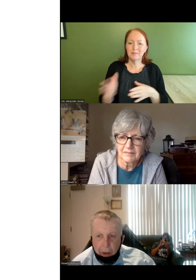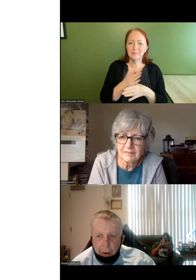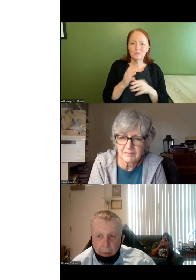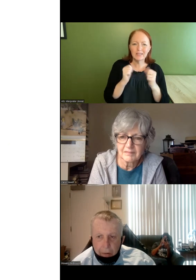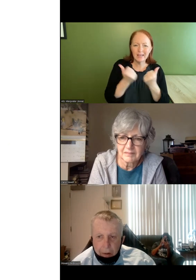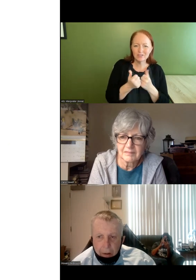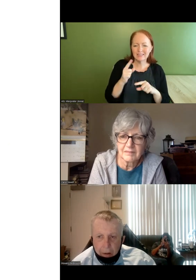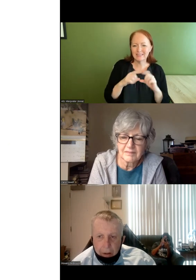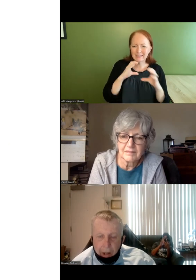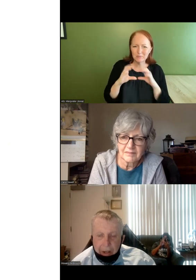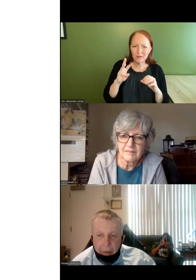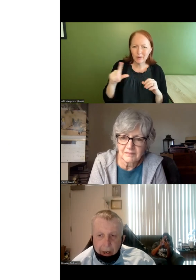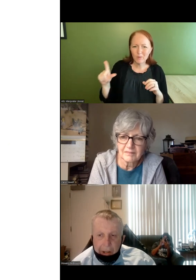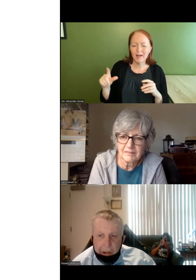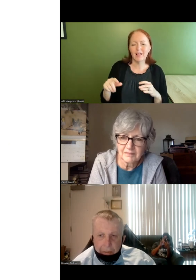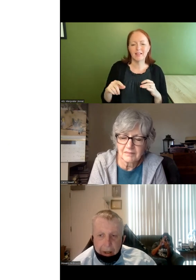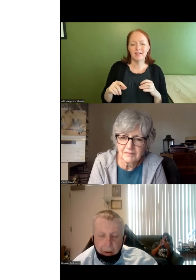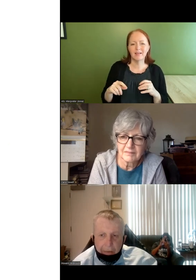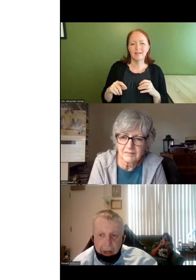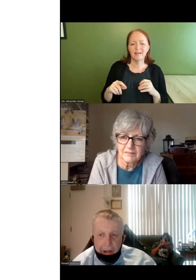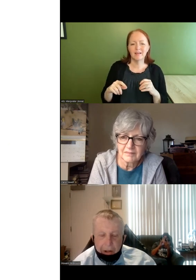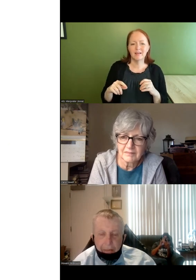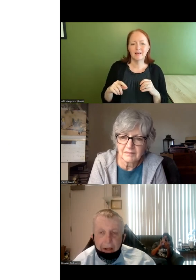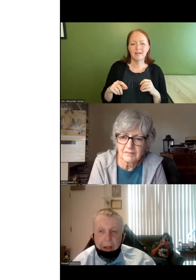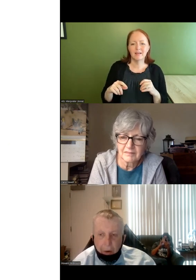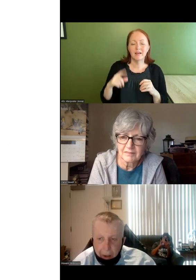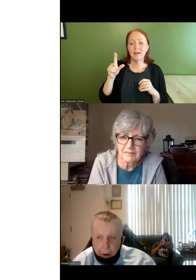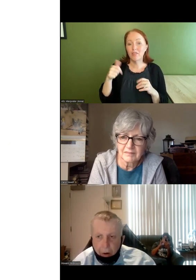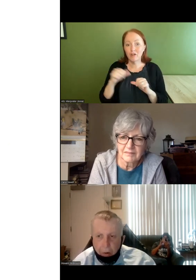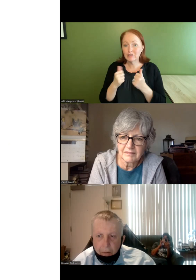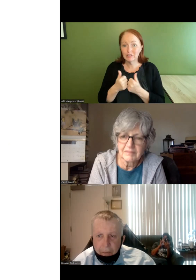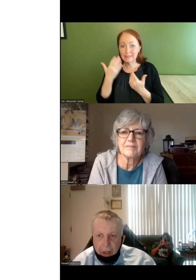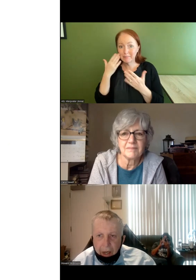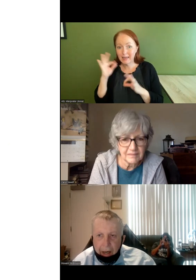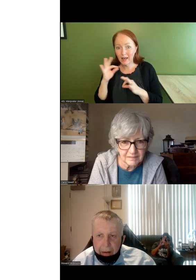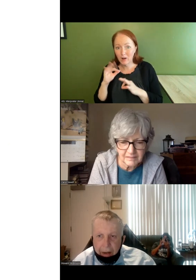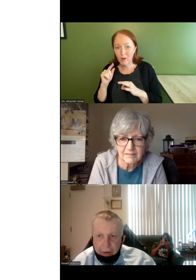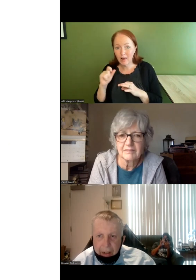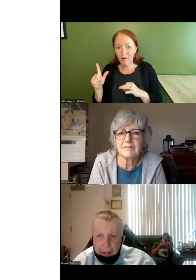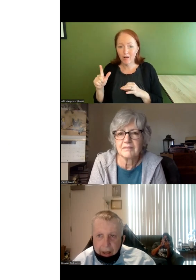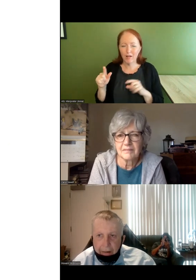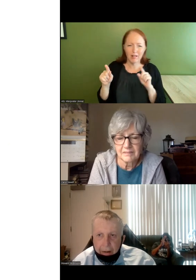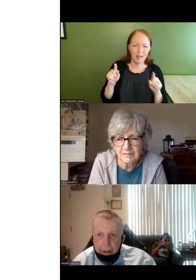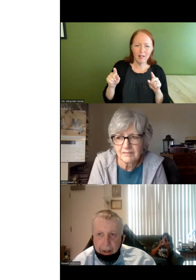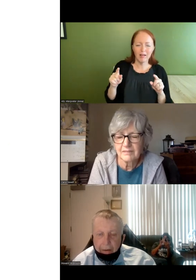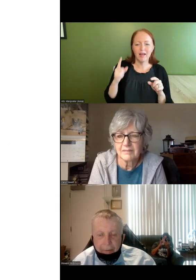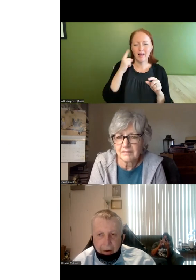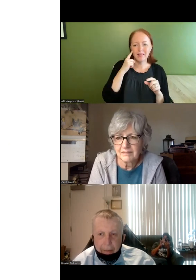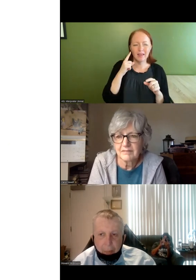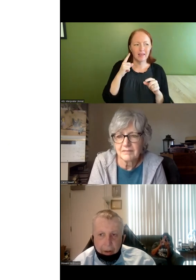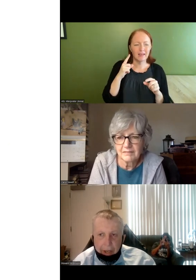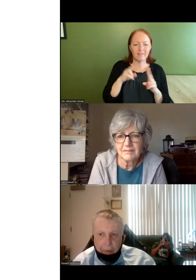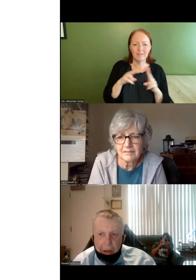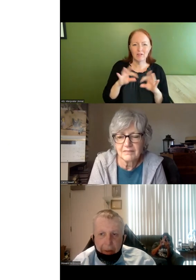very well. Something that one agency might know, another agency might not know at all. And I think that it is